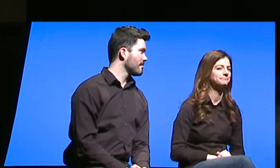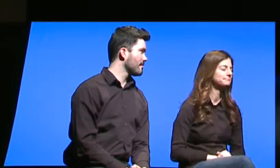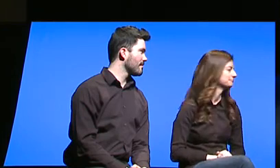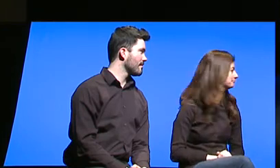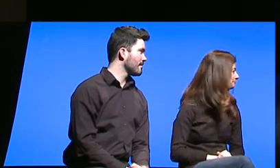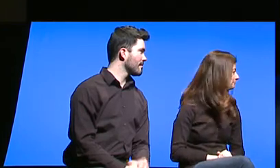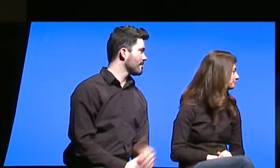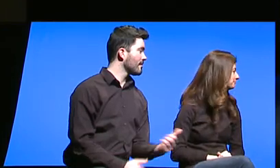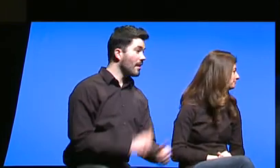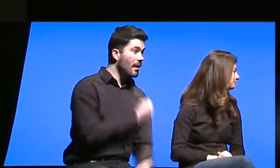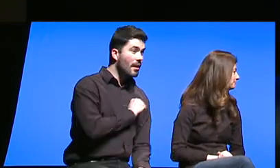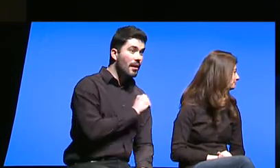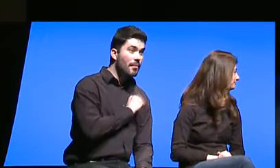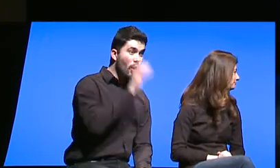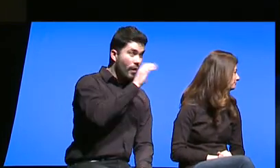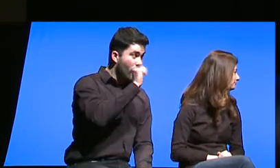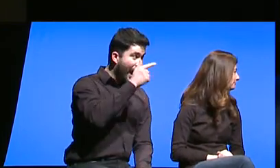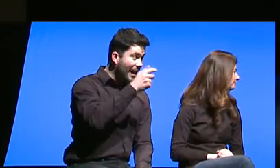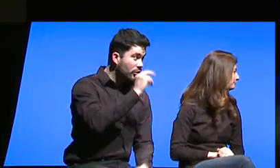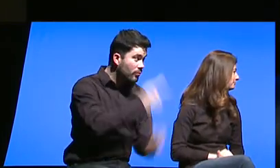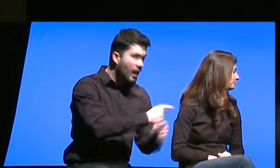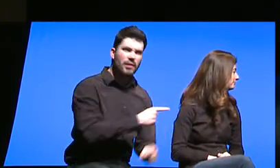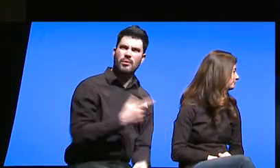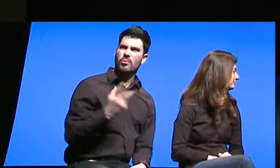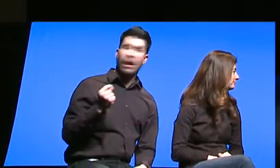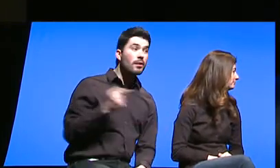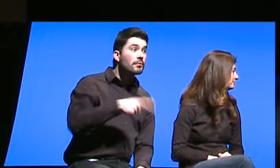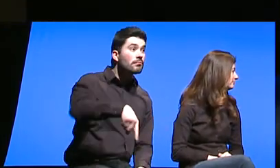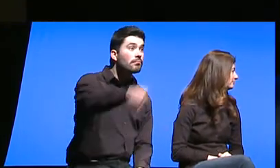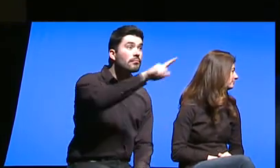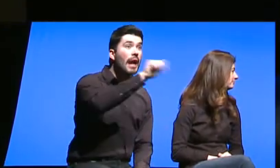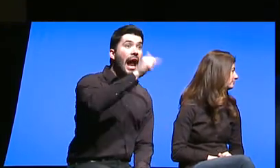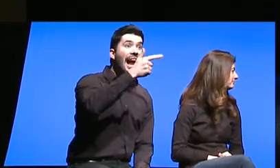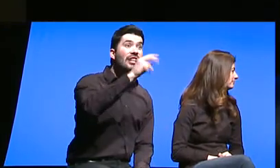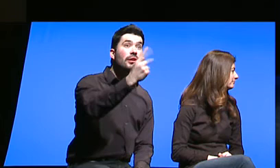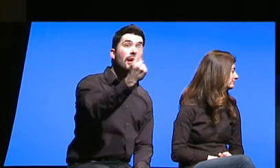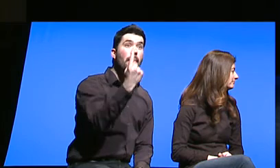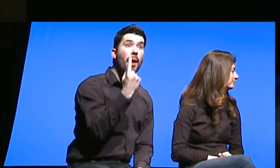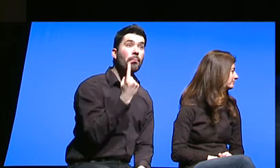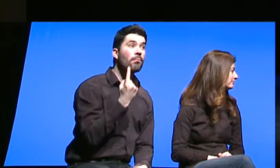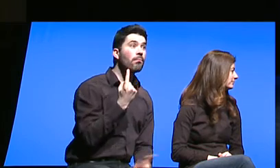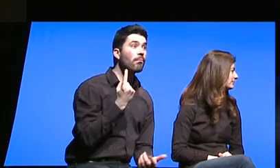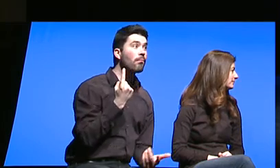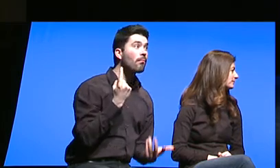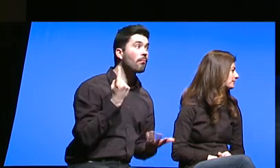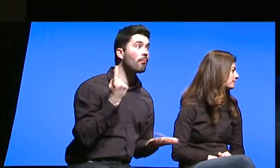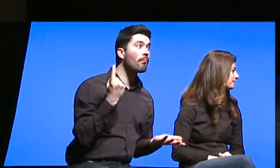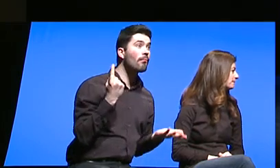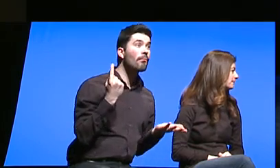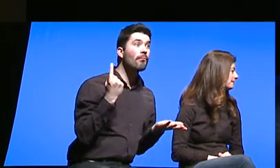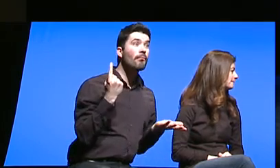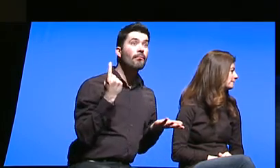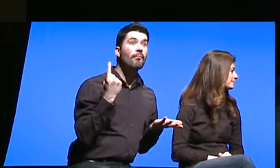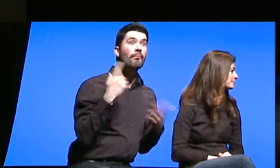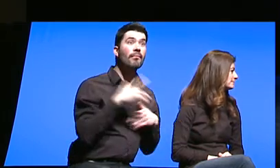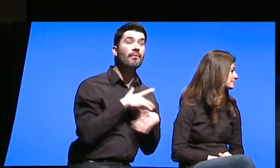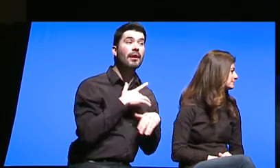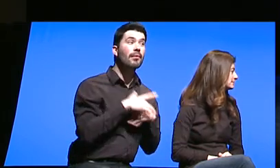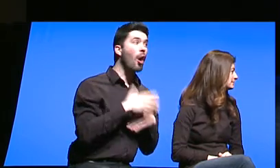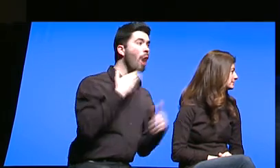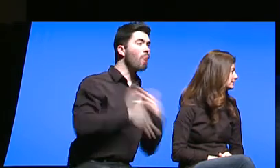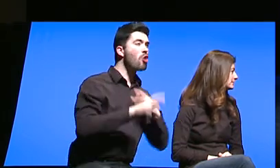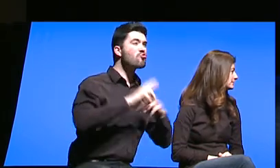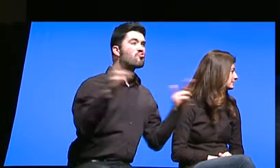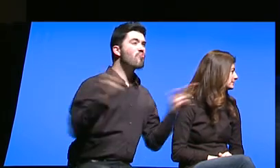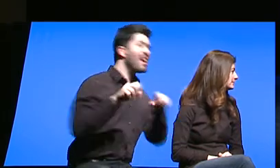looking for an agent, right? For what? You're looking for an agent, right? If anyone's here, come talk to me. I think I was born ready to be on